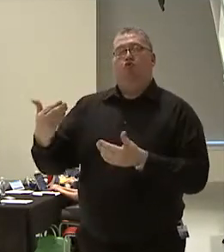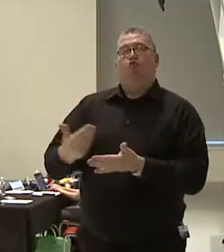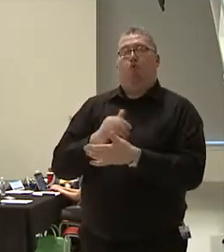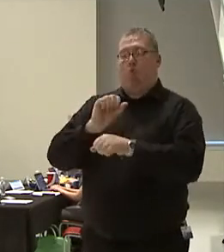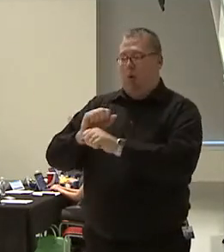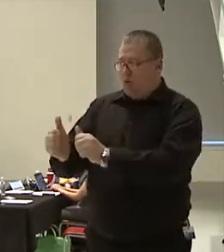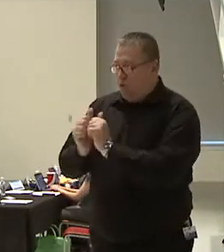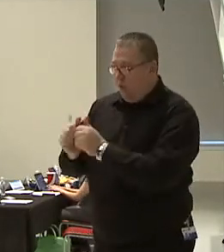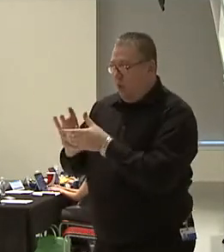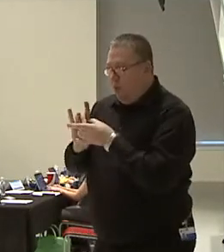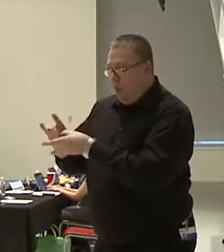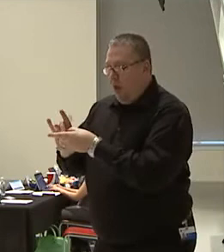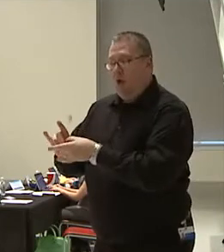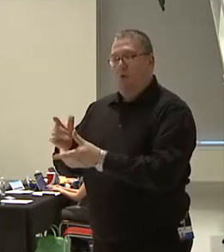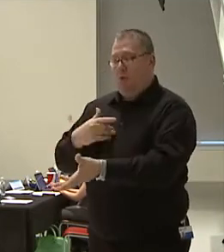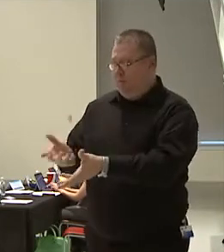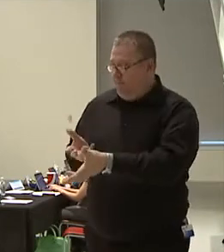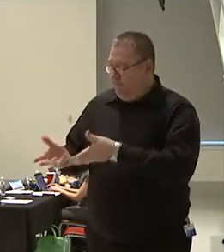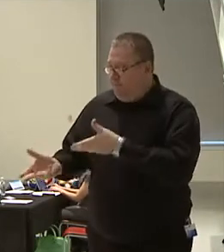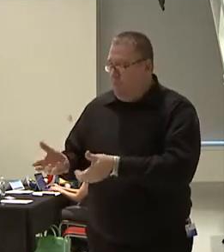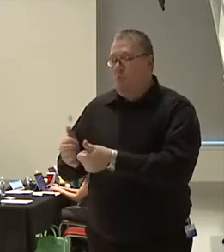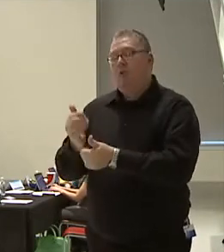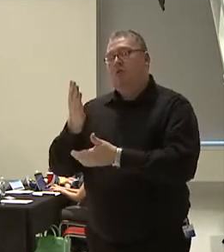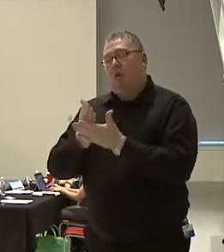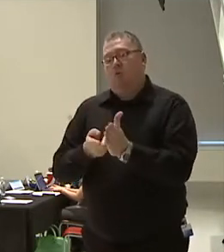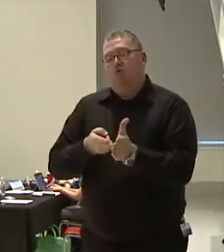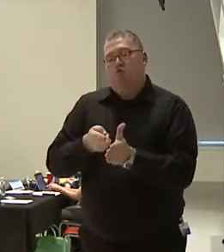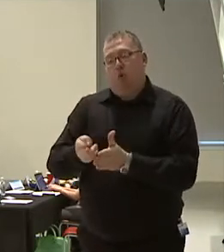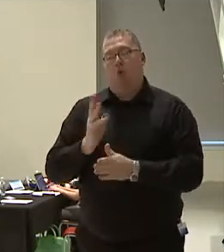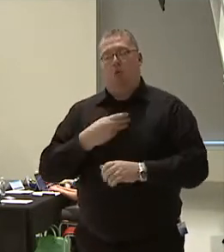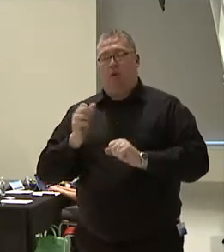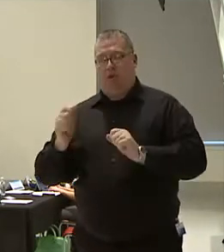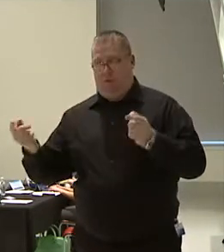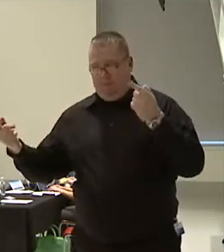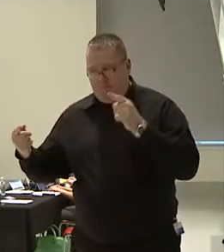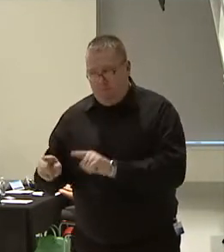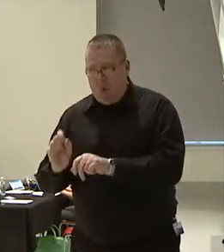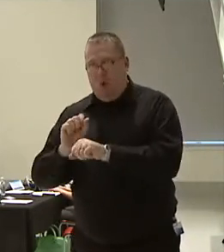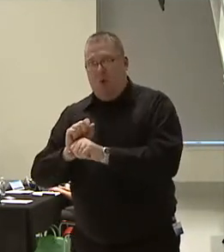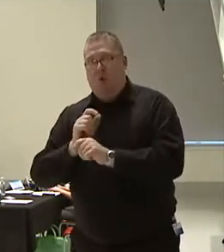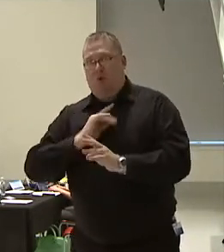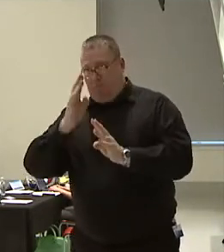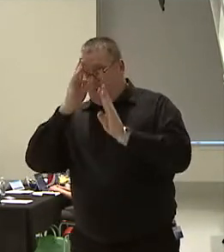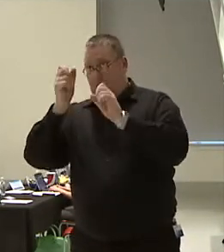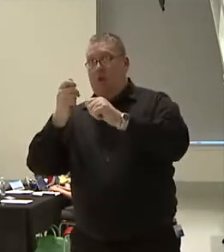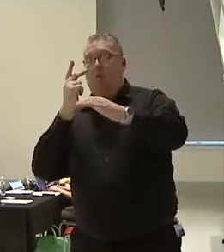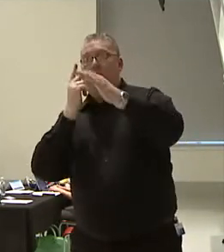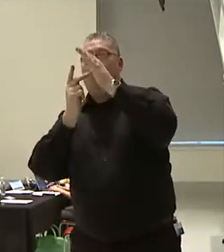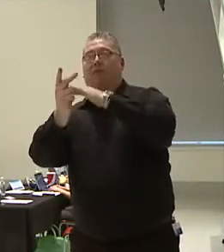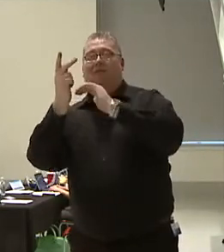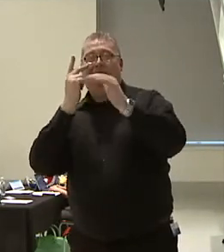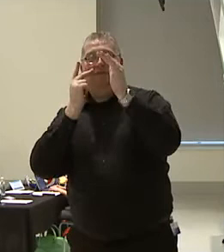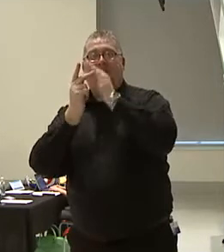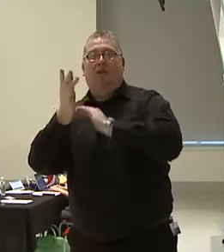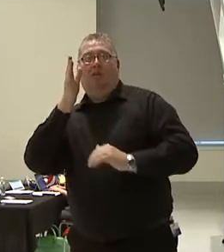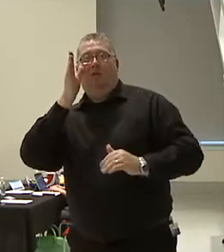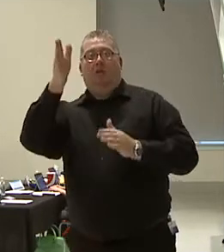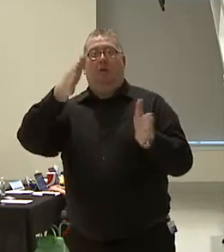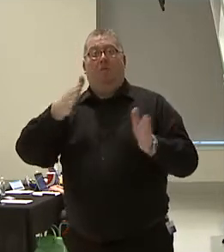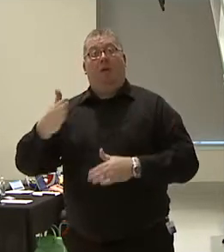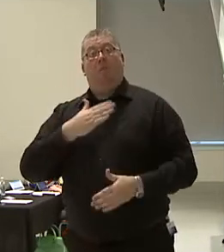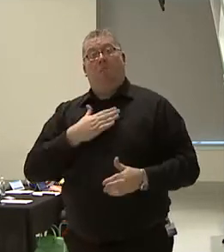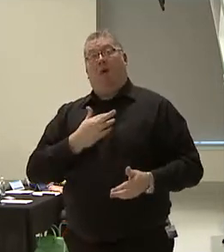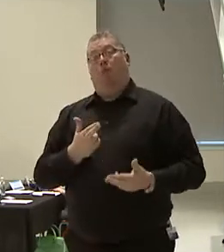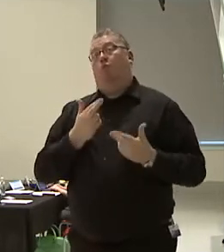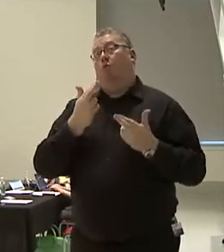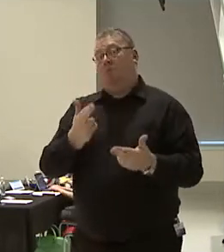new opportunities to engage with somewhat objective truths to work from, and we allow for innovations that we couldn't predict. My recommendation to this task